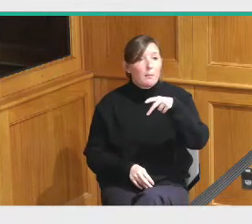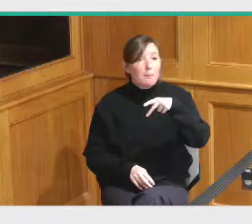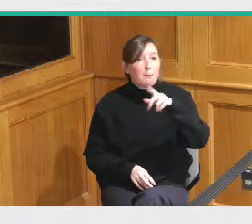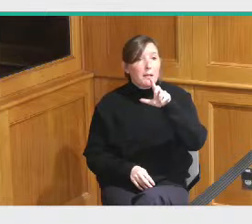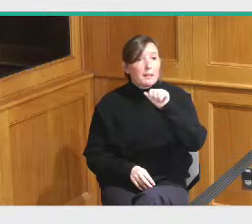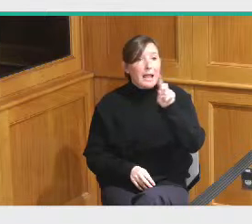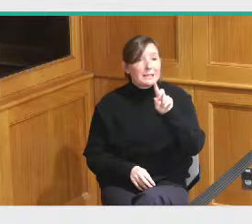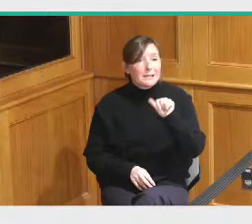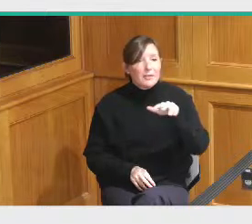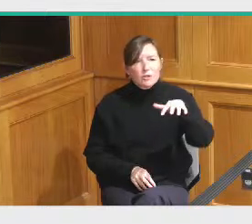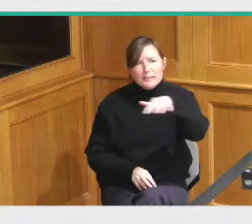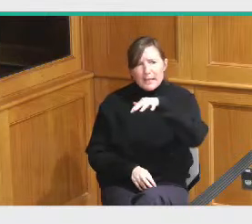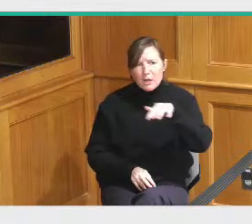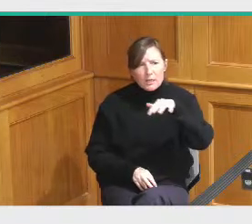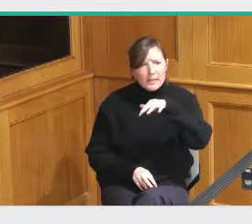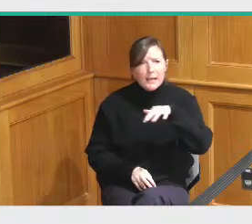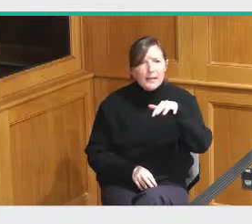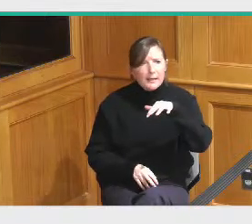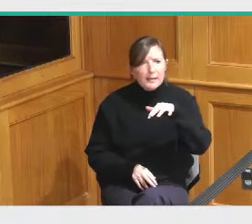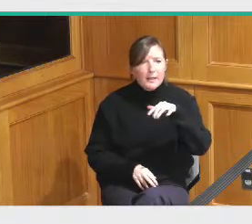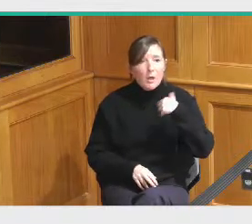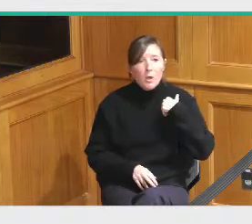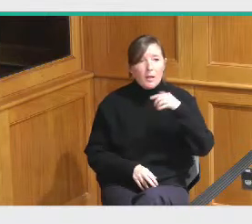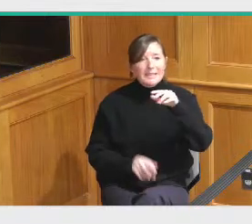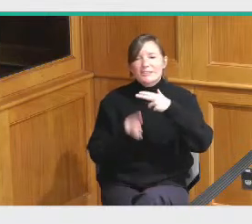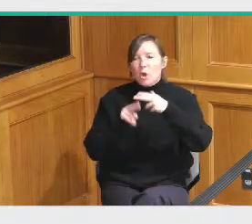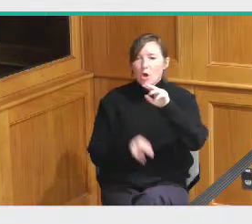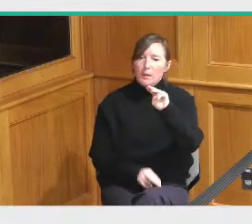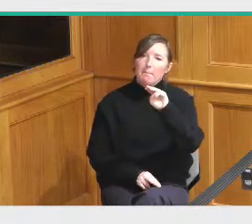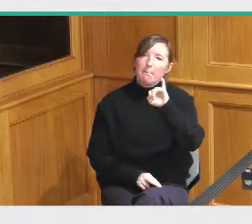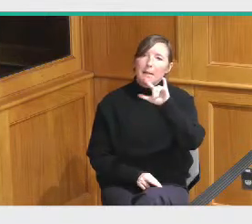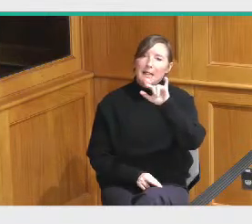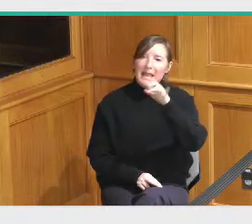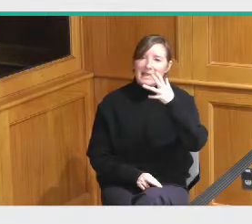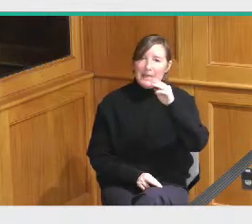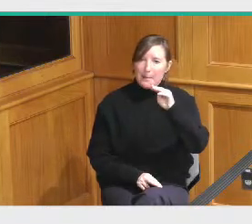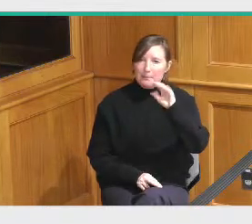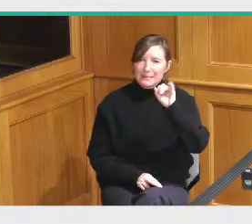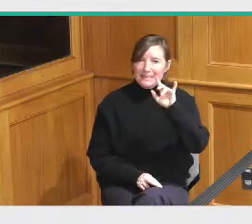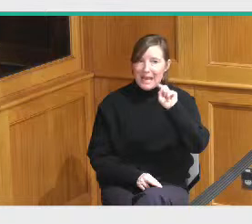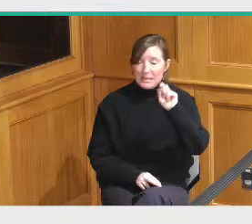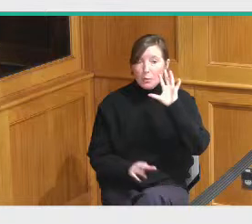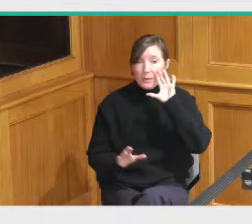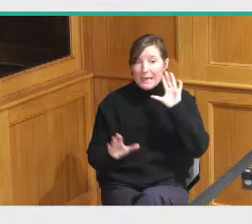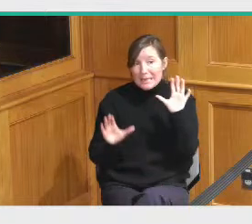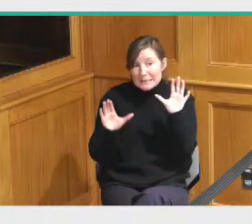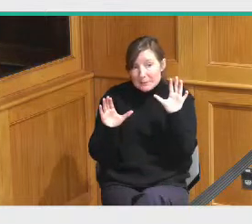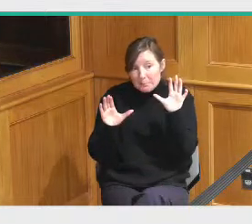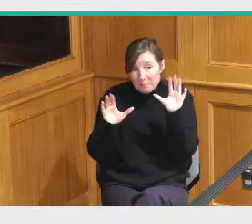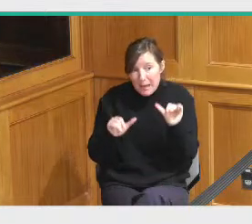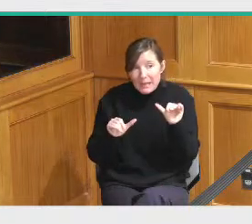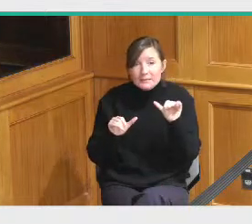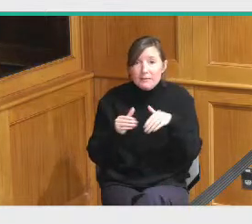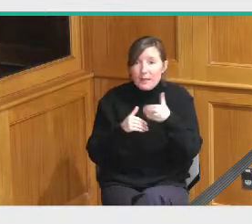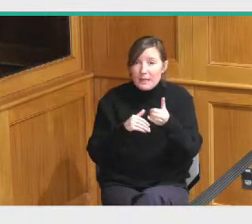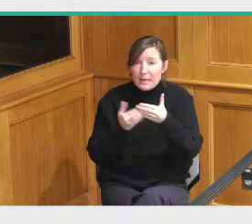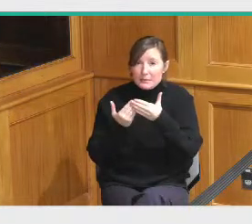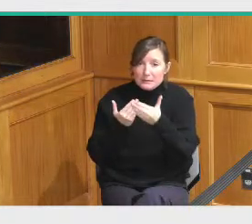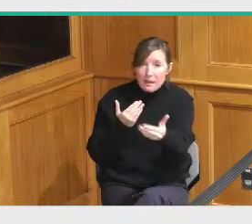site. Currently, the port owns that site. It's expected over the next several